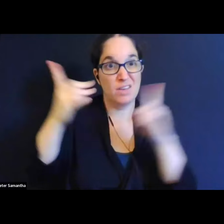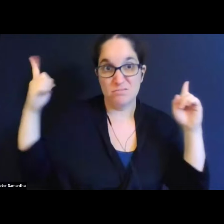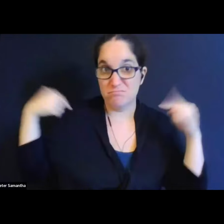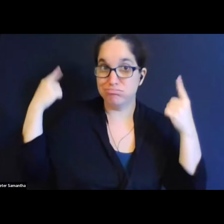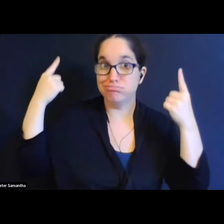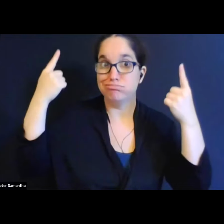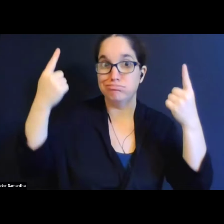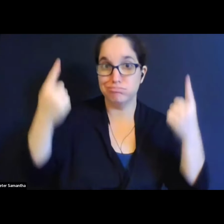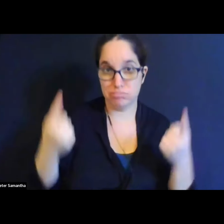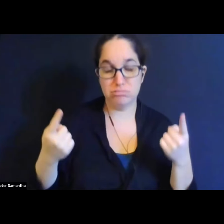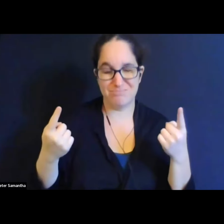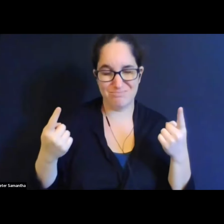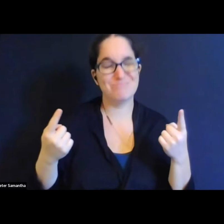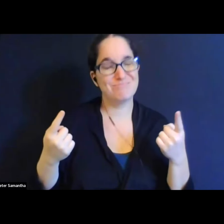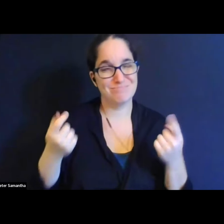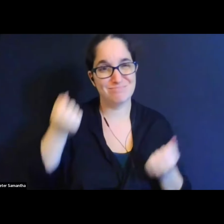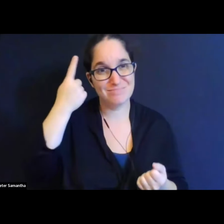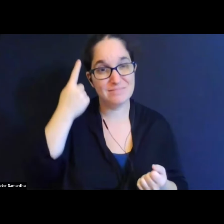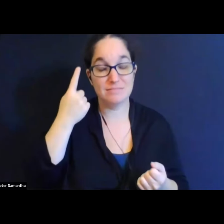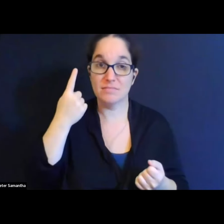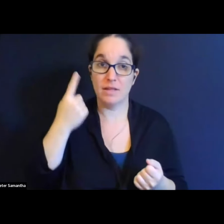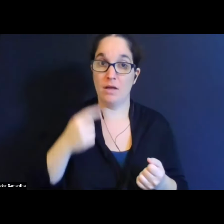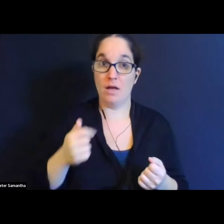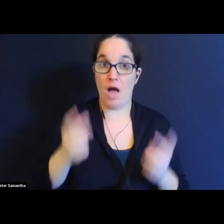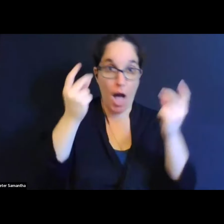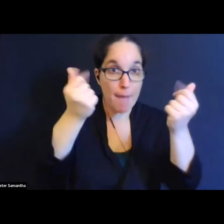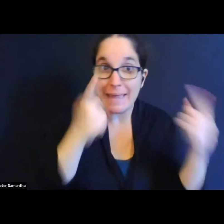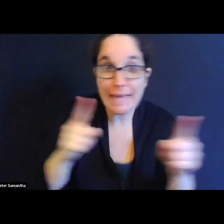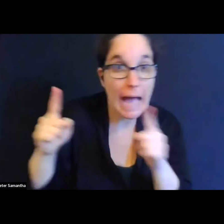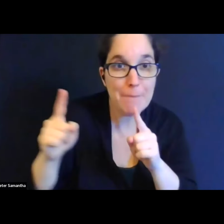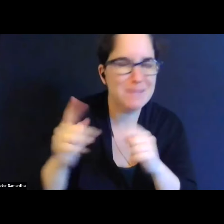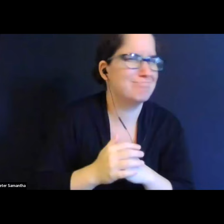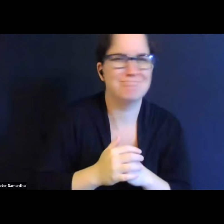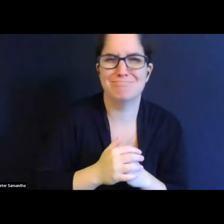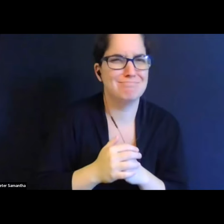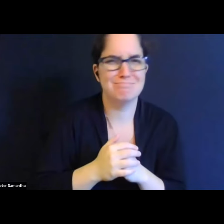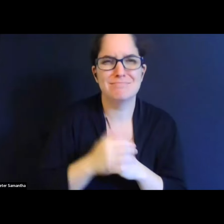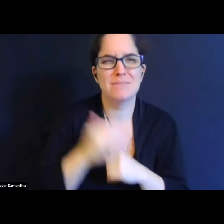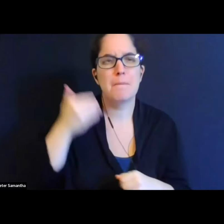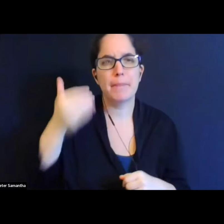know that it takes a while to get evidence-based practices out.